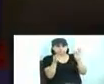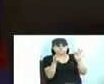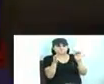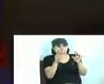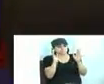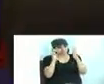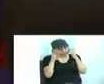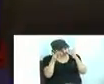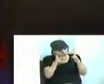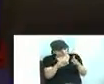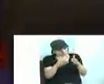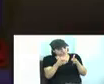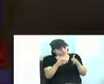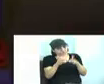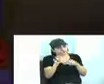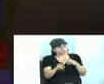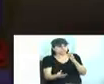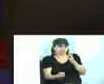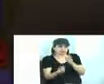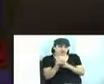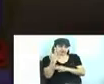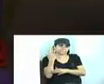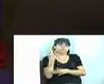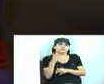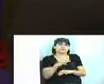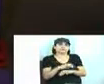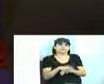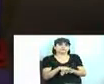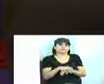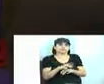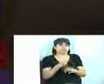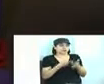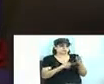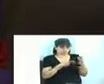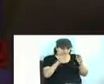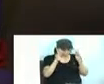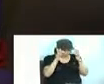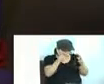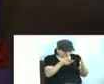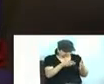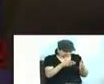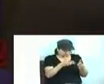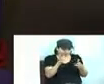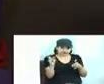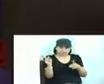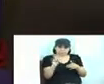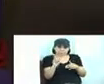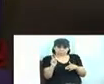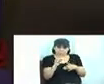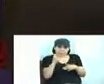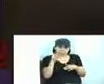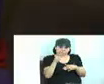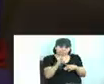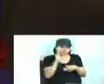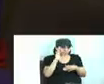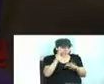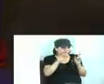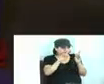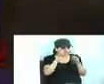focus on is what grows. What you focus on is where you will